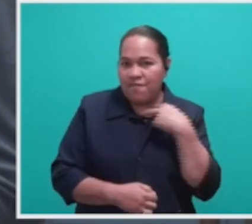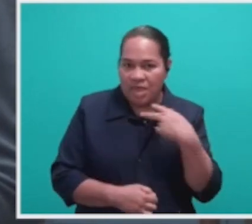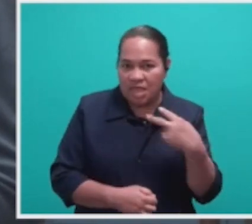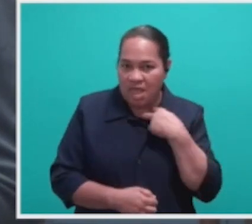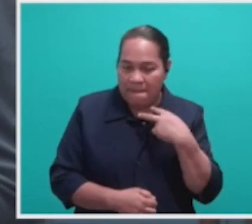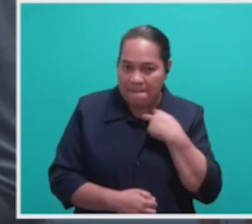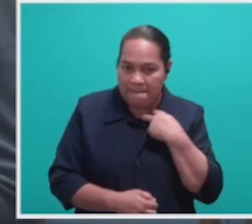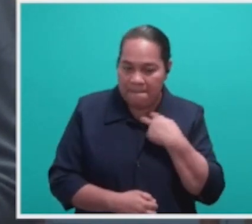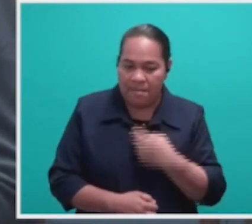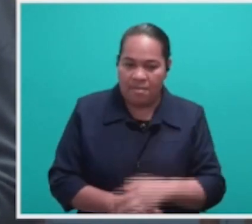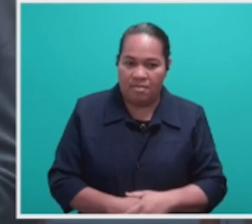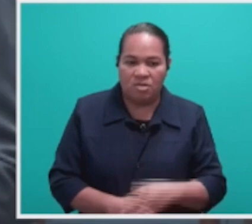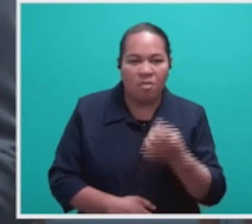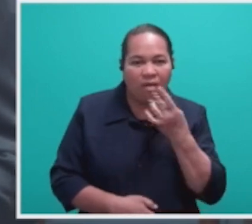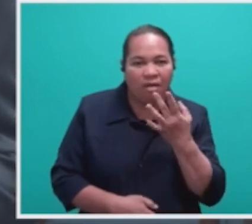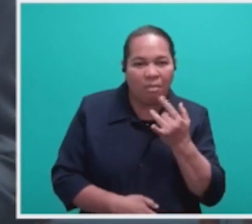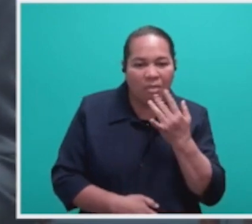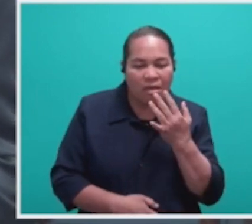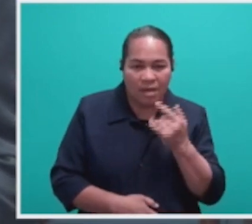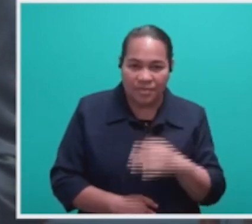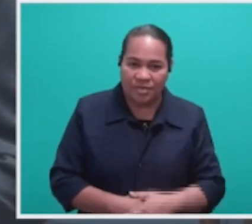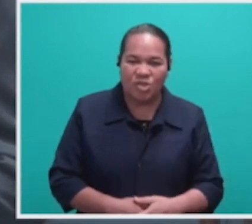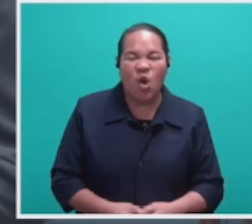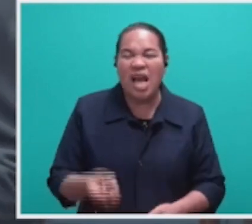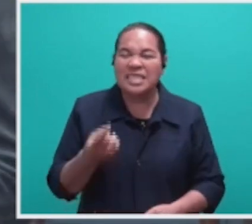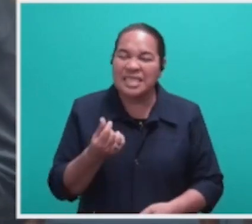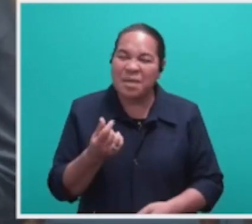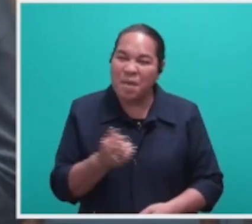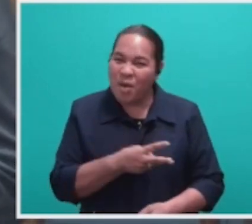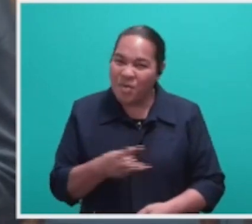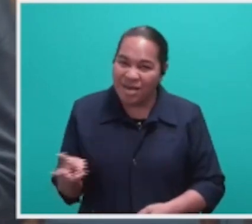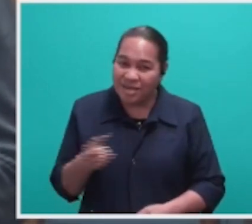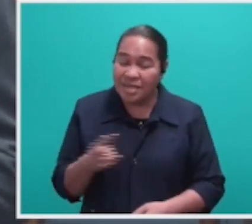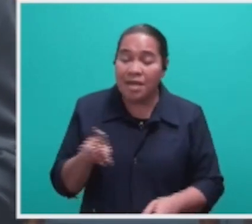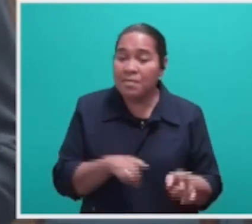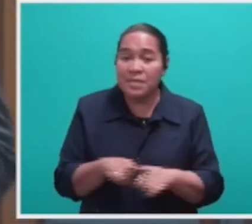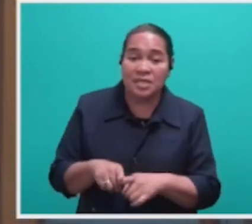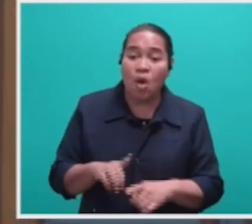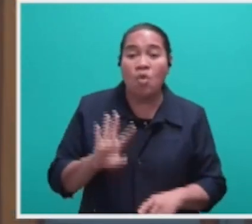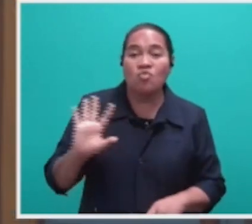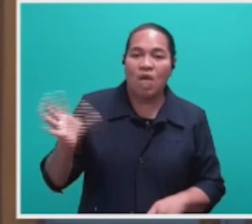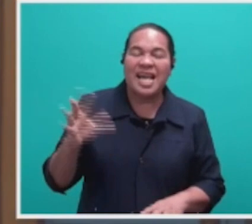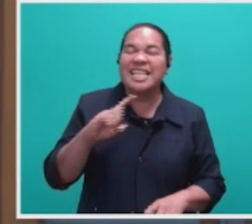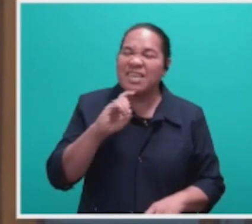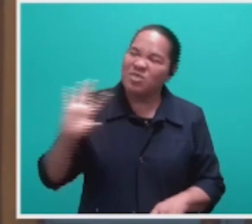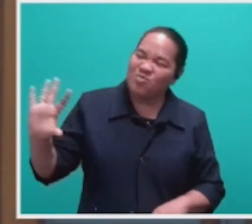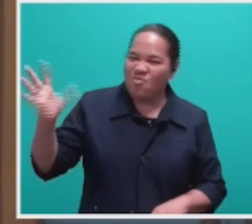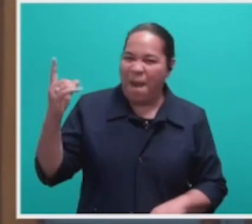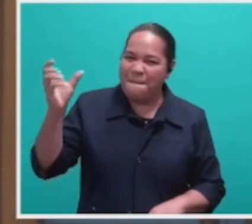of ventures. In very simple terms, sir, if someone comes to you and